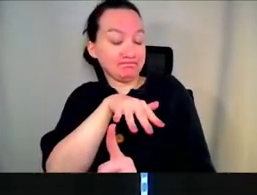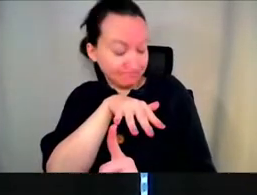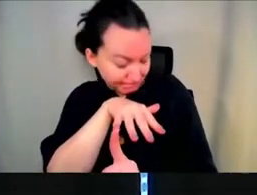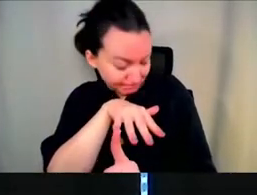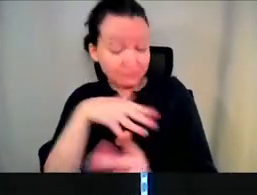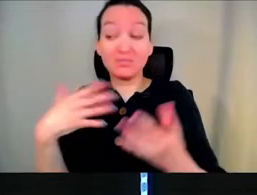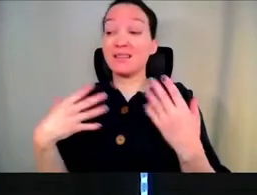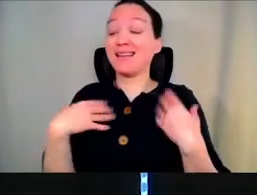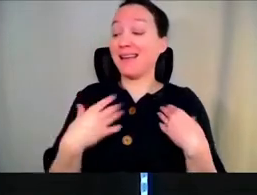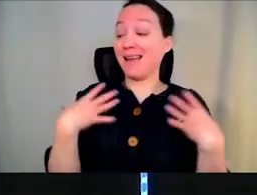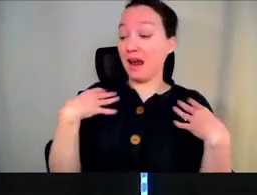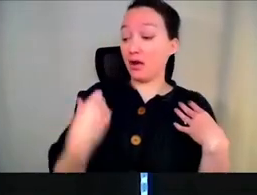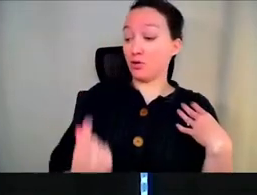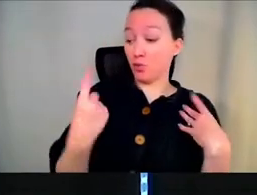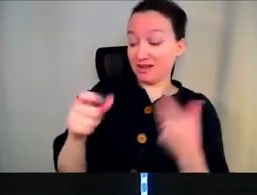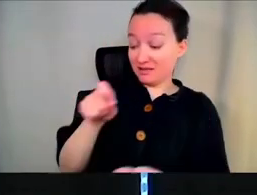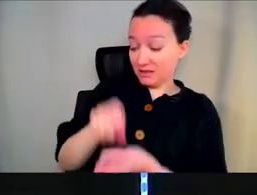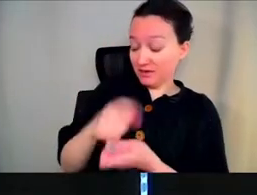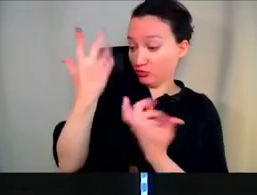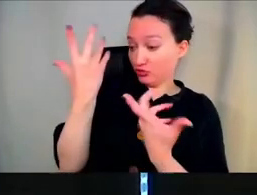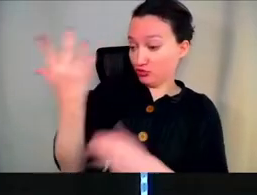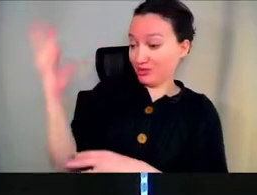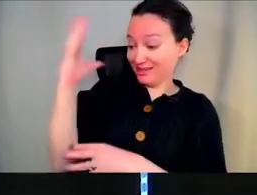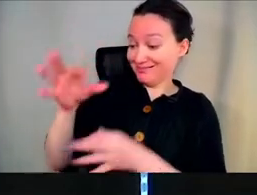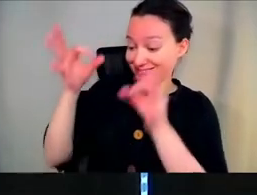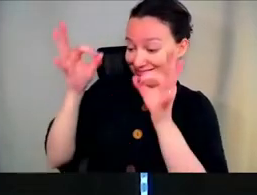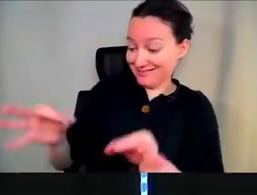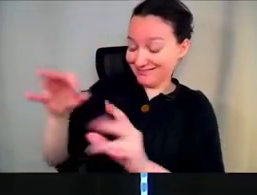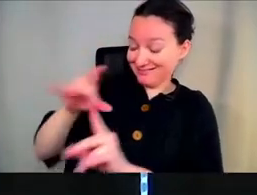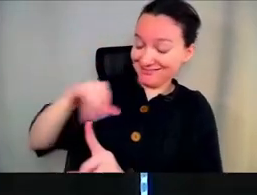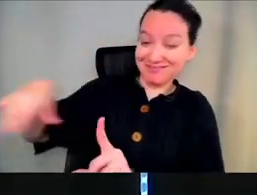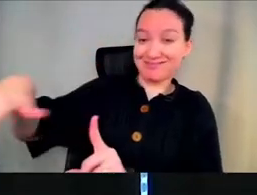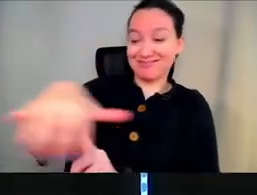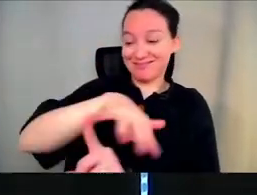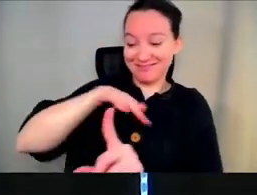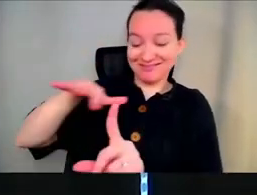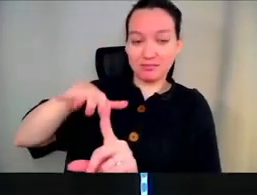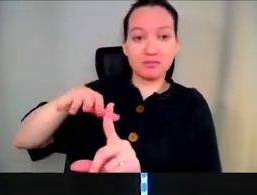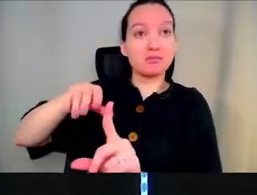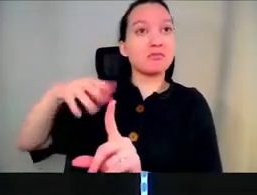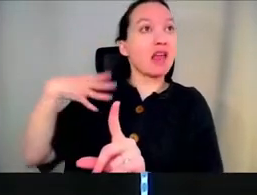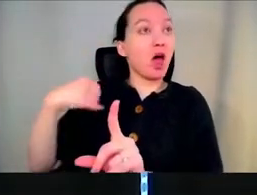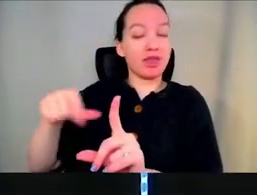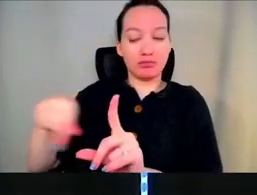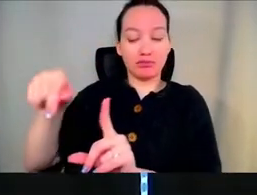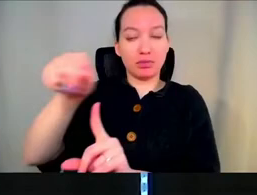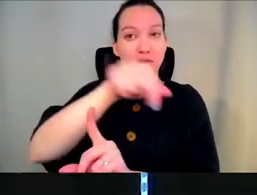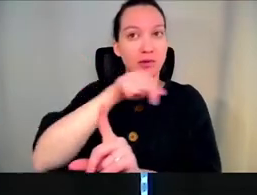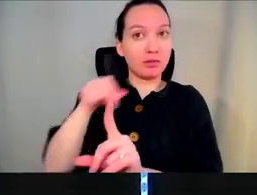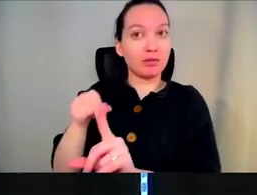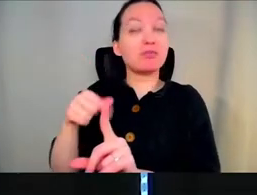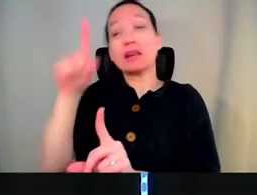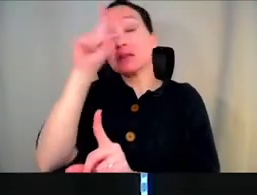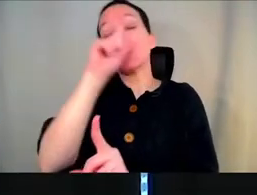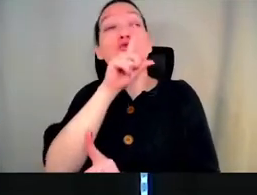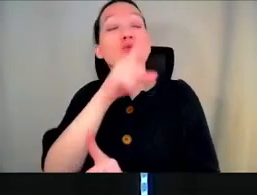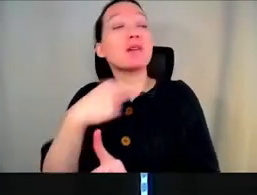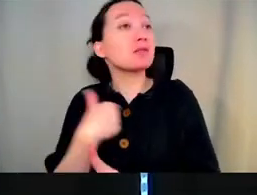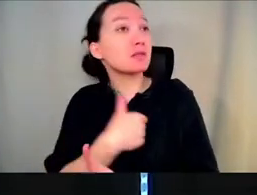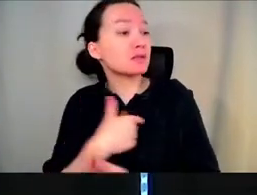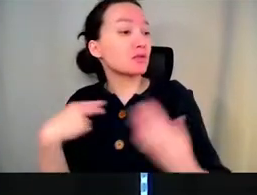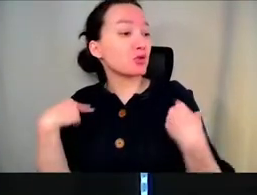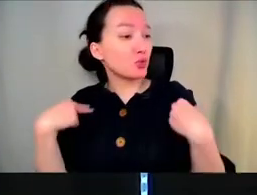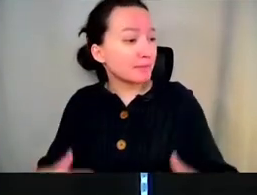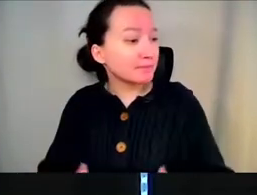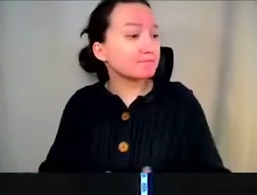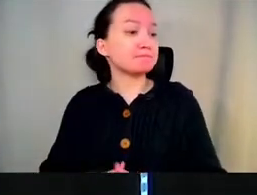the health of one tree is determined by how healthy everything else is around it. And so that is, I think, very true of us as human